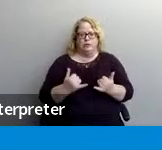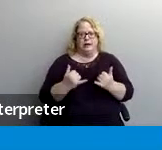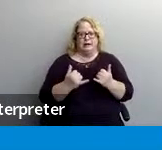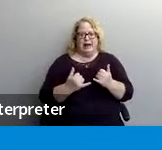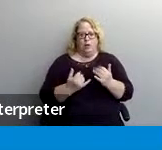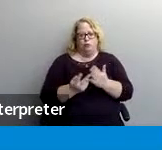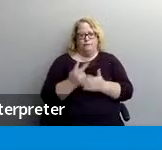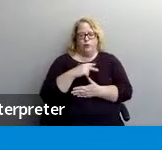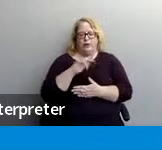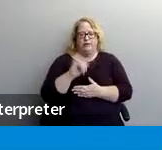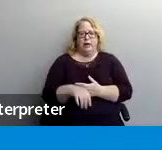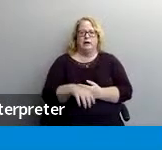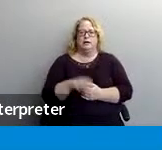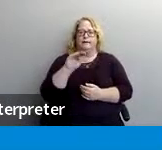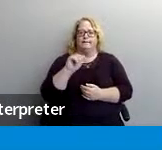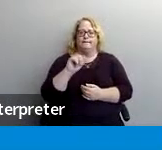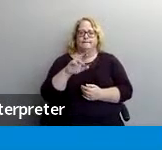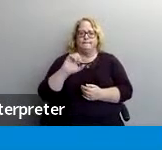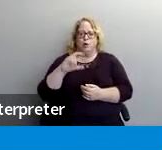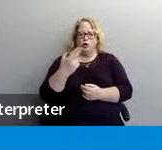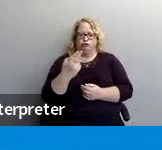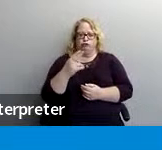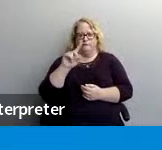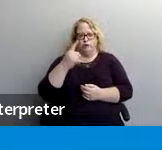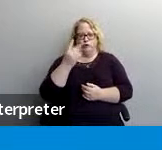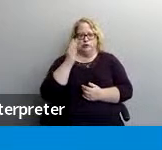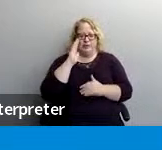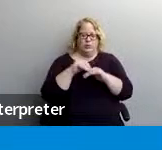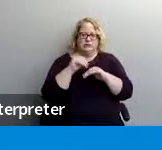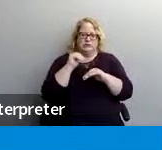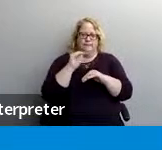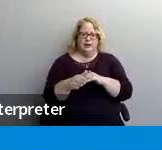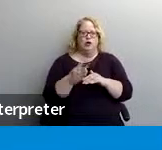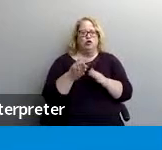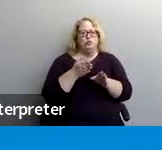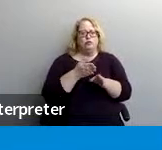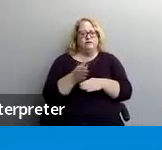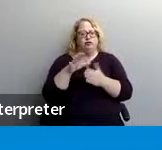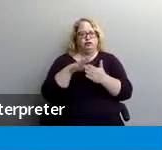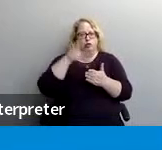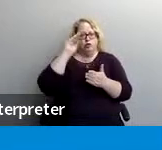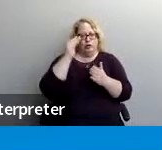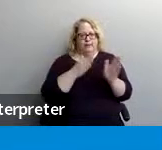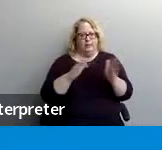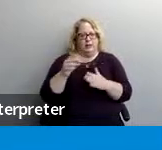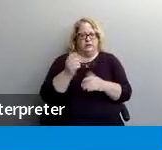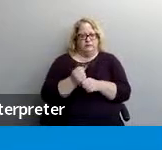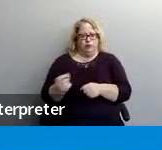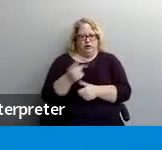those. March 1st, they will submit their professional learning plans for next year.